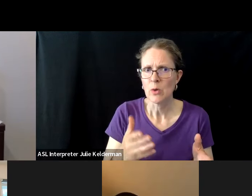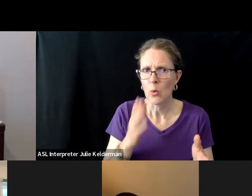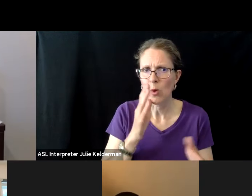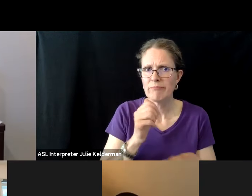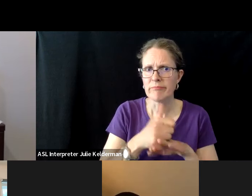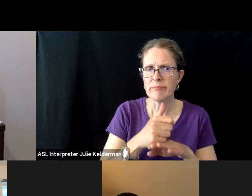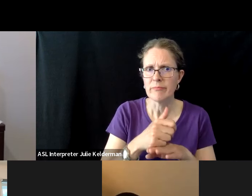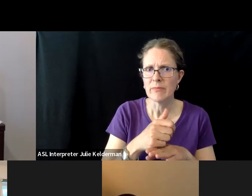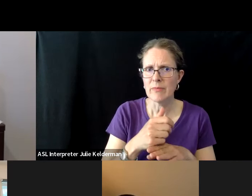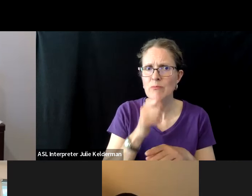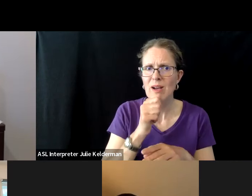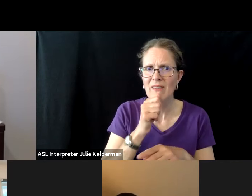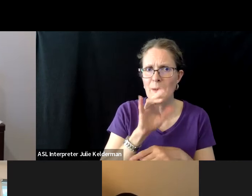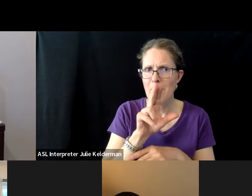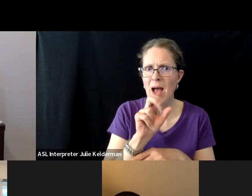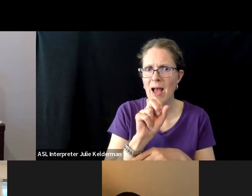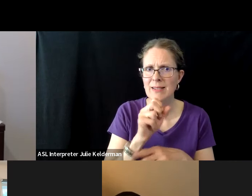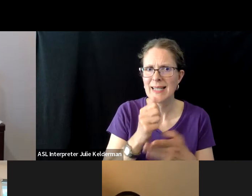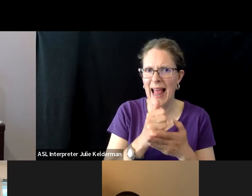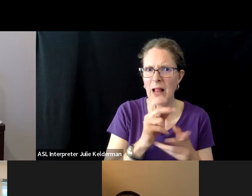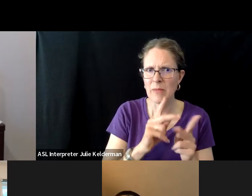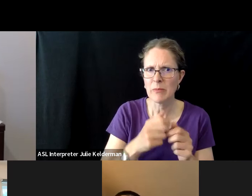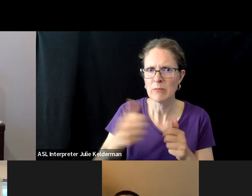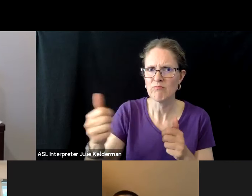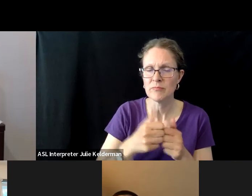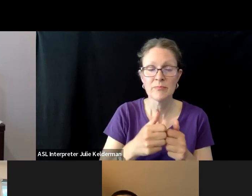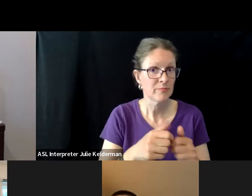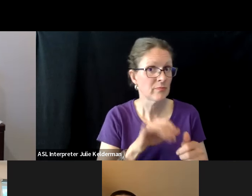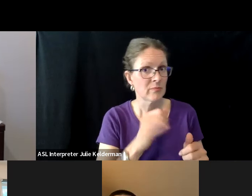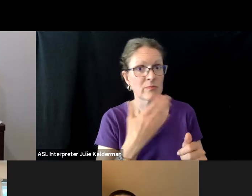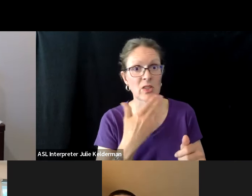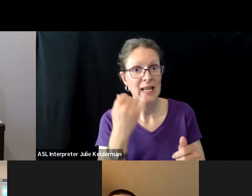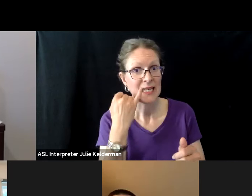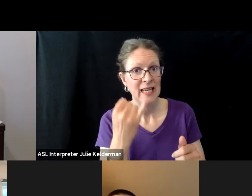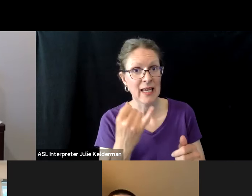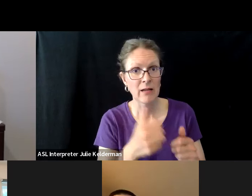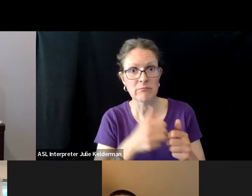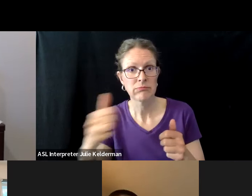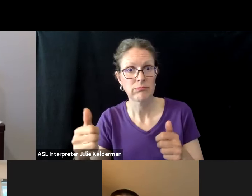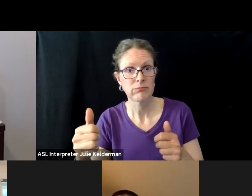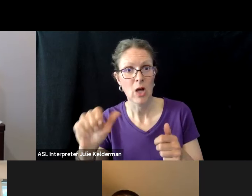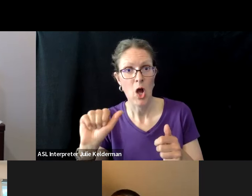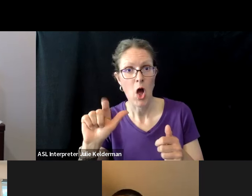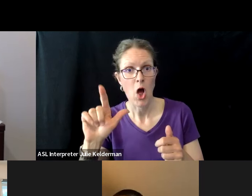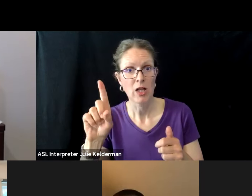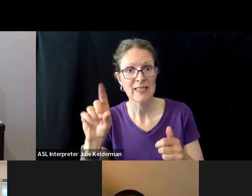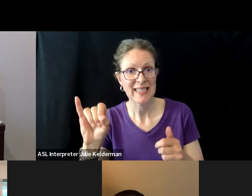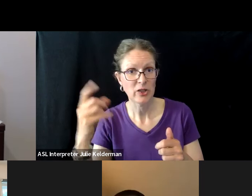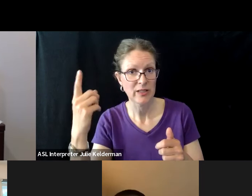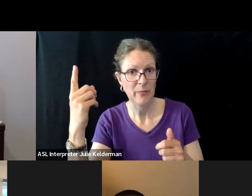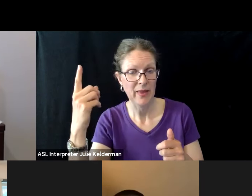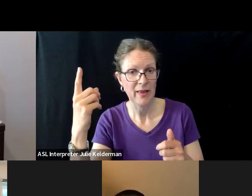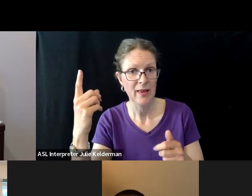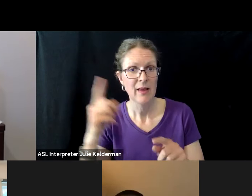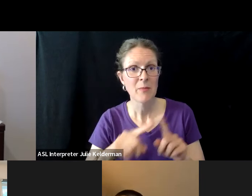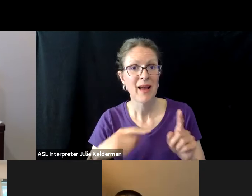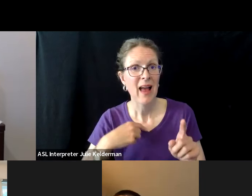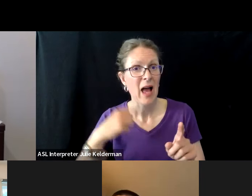point. I think that'd be a good idea, especially if you're taking people to Aldi or something like that. Right. But I believe the